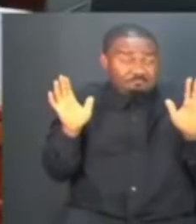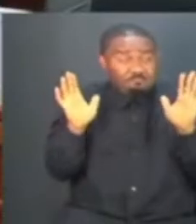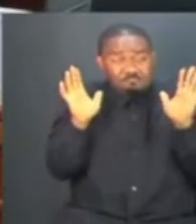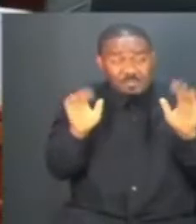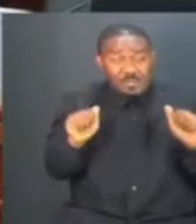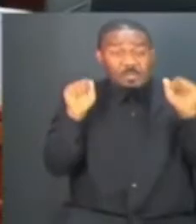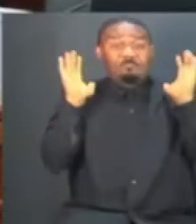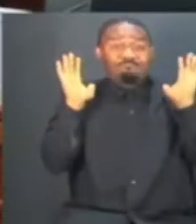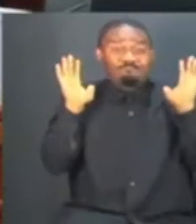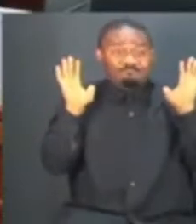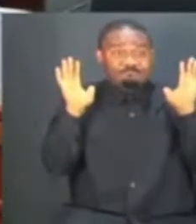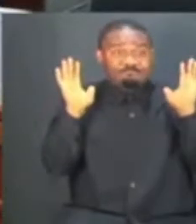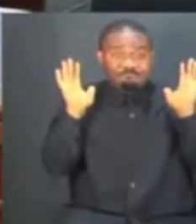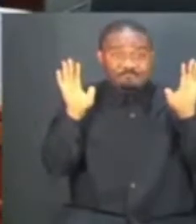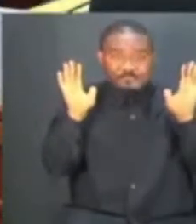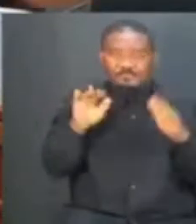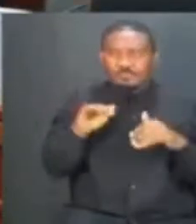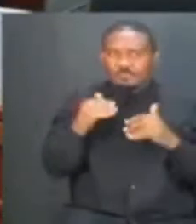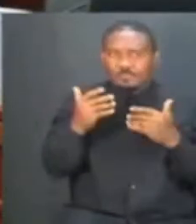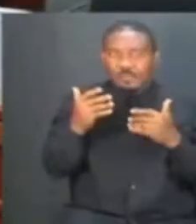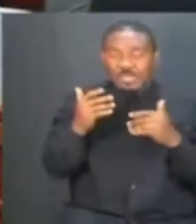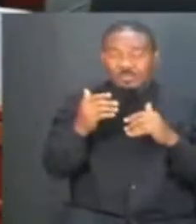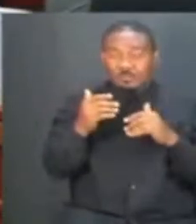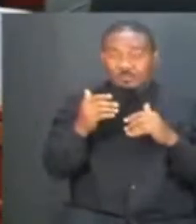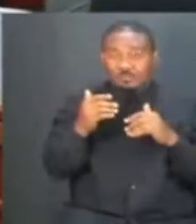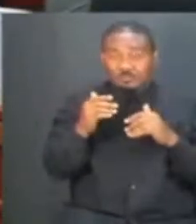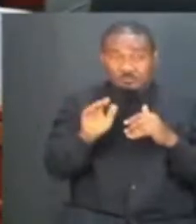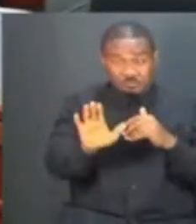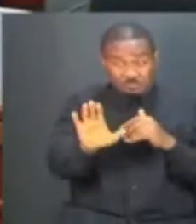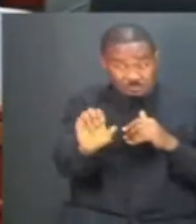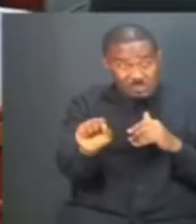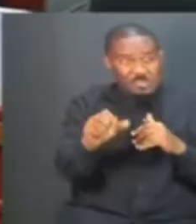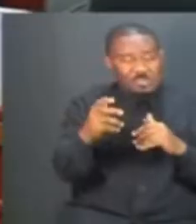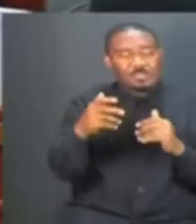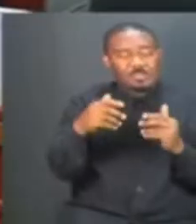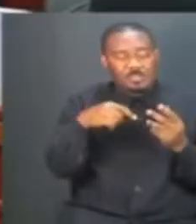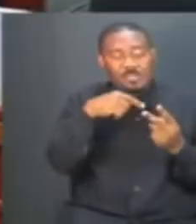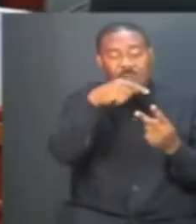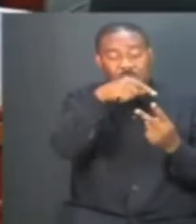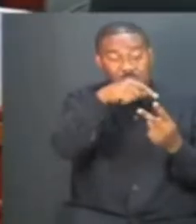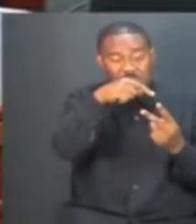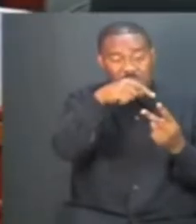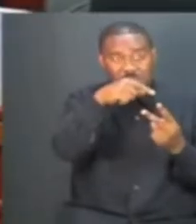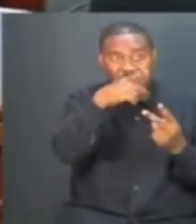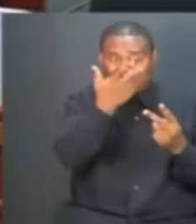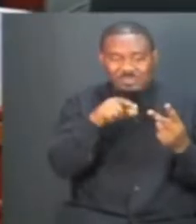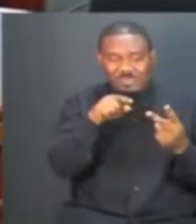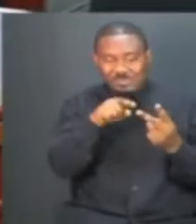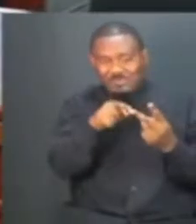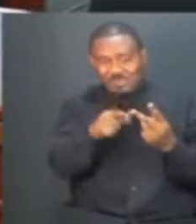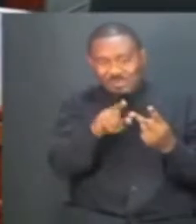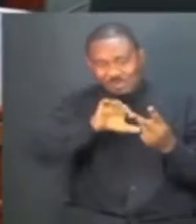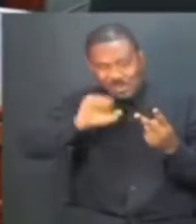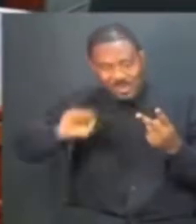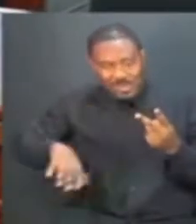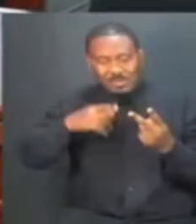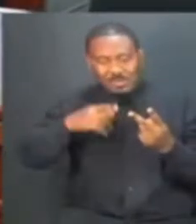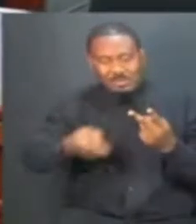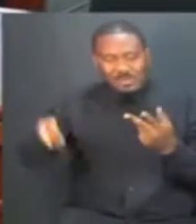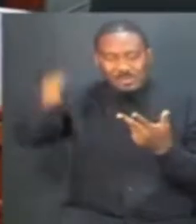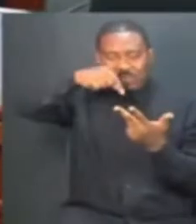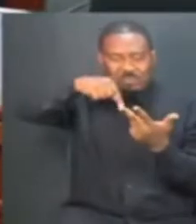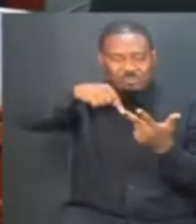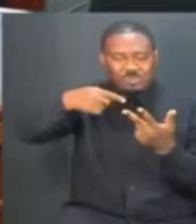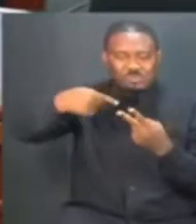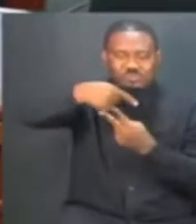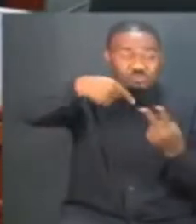yield. And then we'll take, then we'll take the first 2 as advertised, then we can move to the